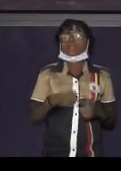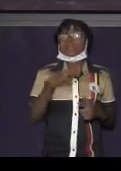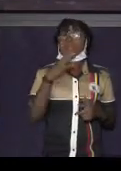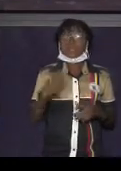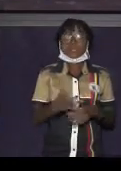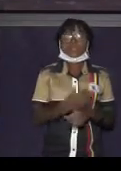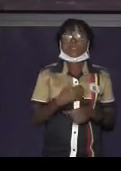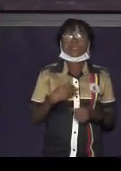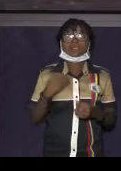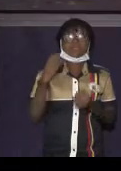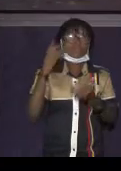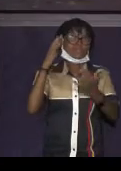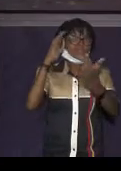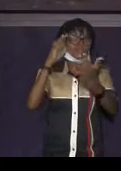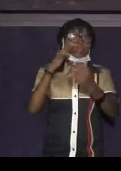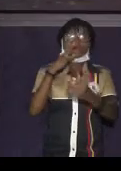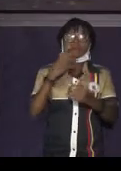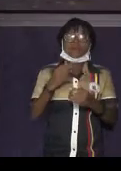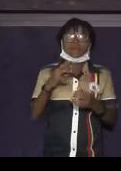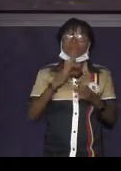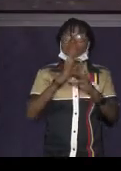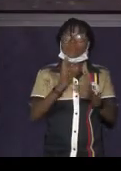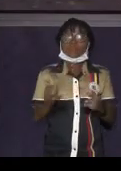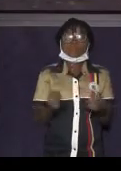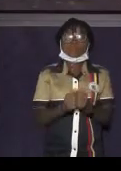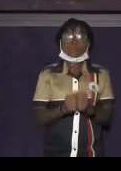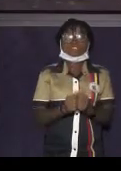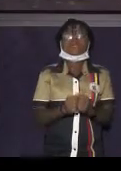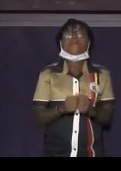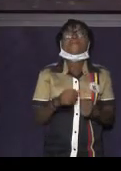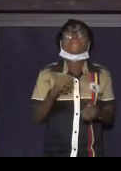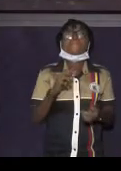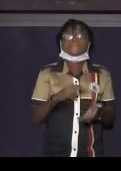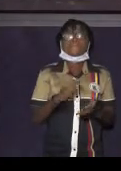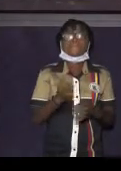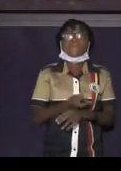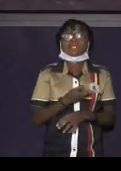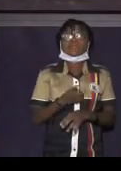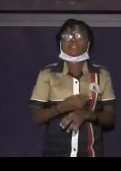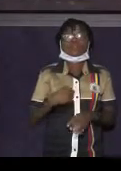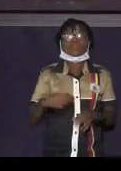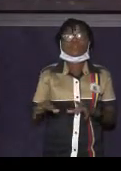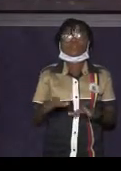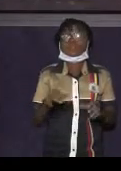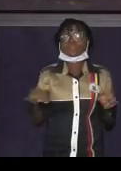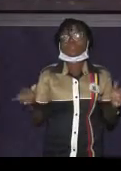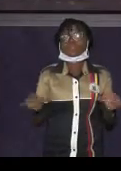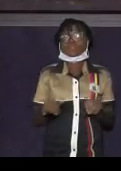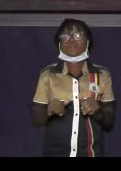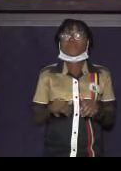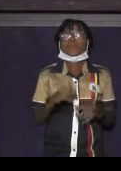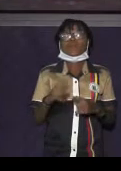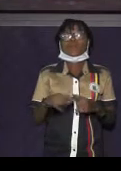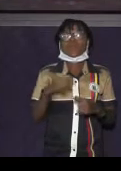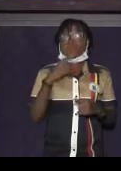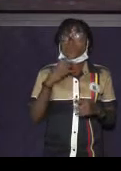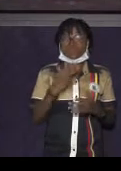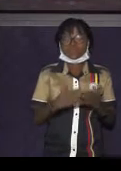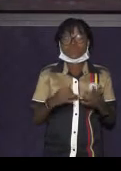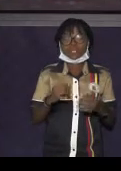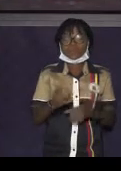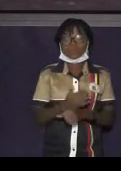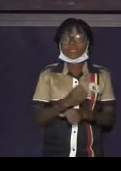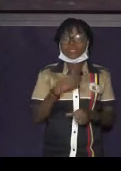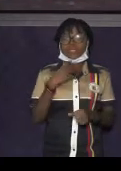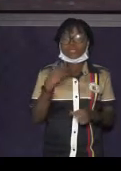the desired result. So with mathematics, we do likewise. Sometimes we hit a point in the road where we cannot get an